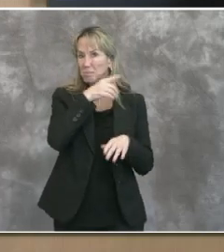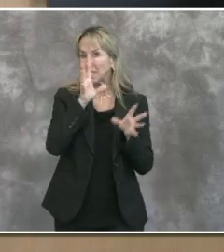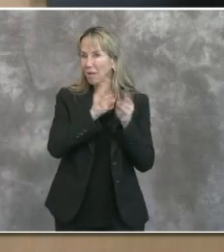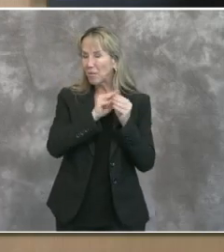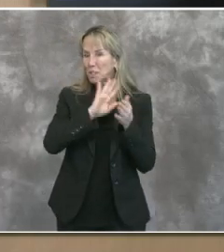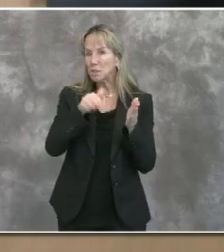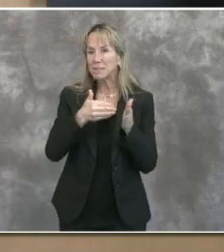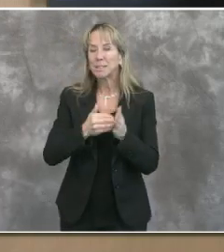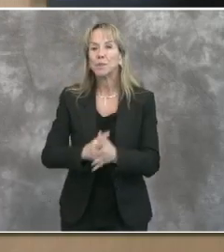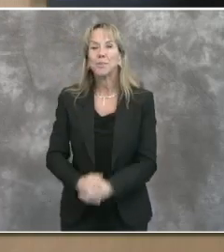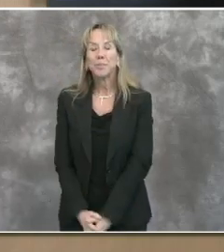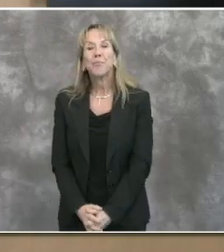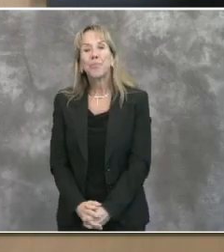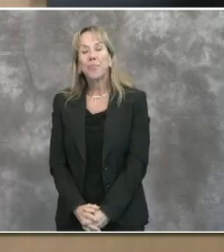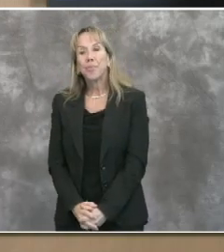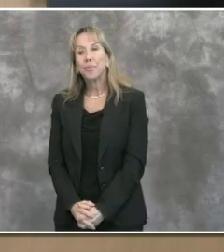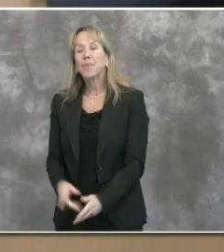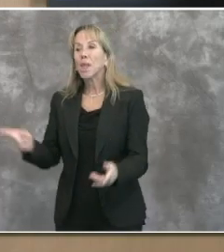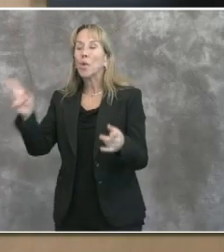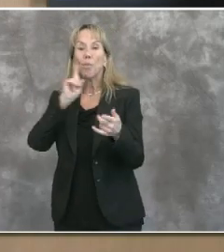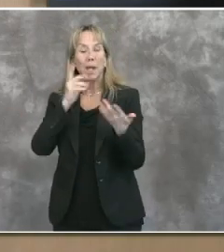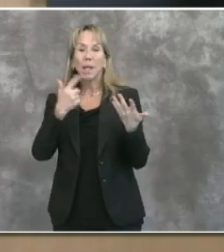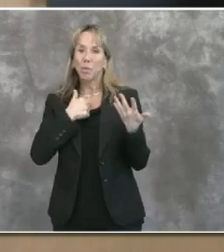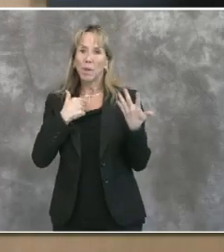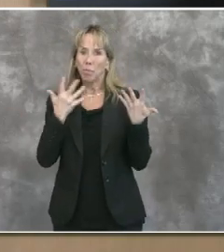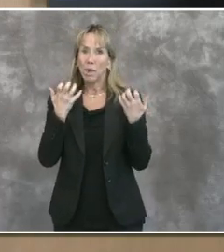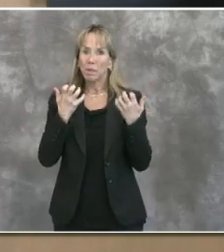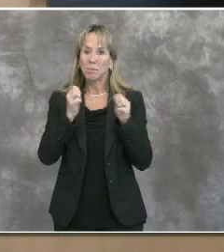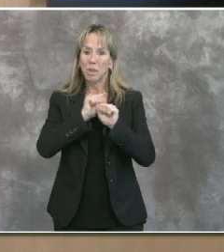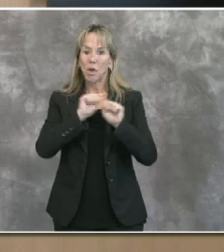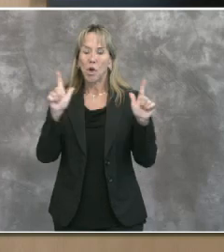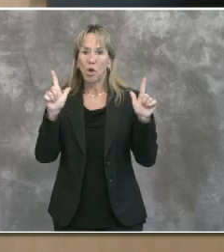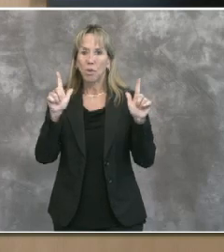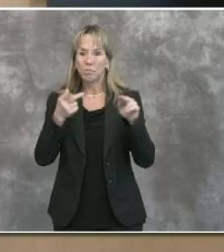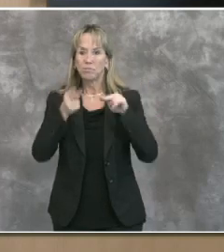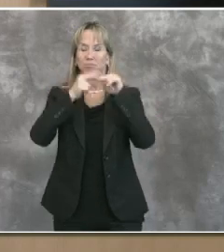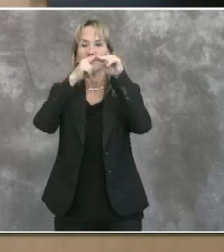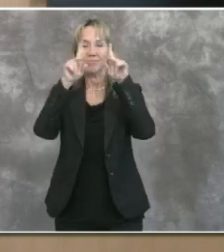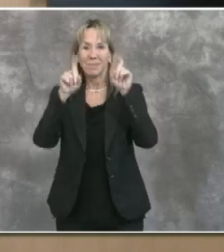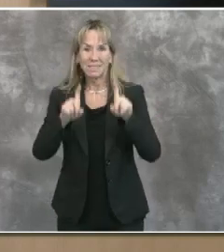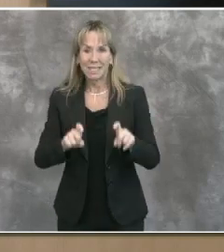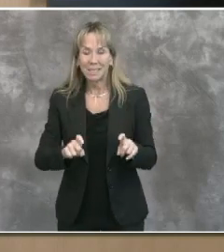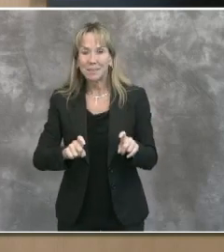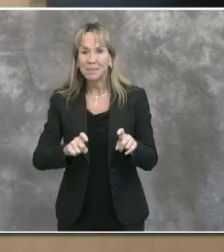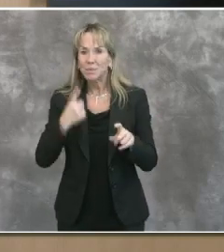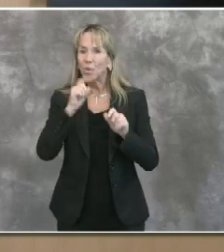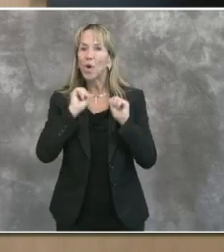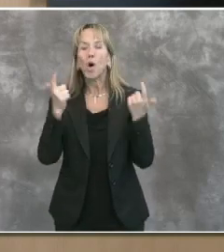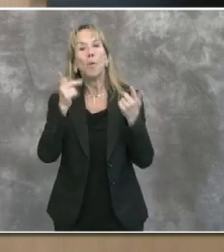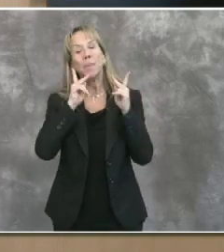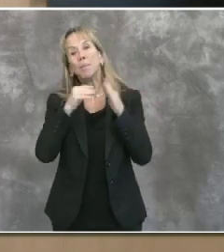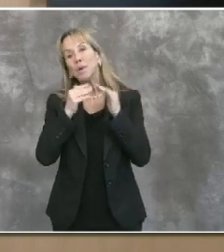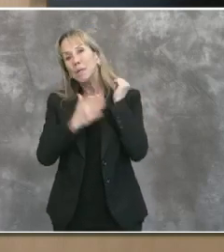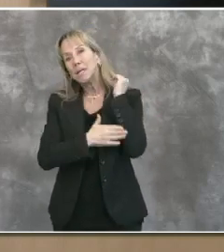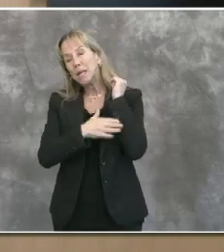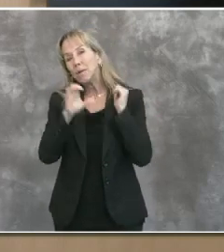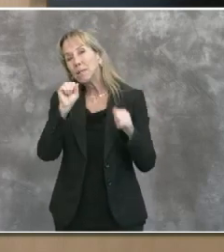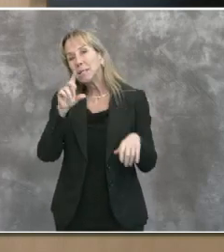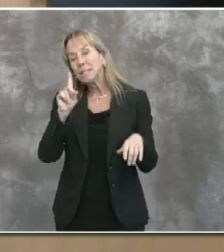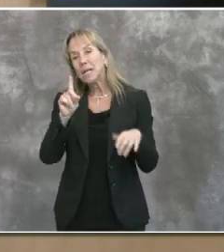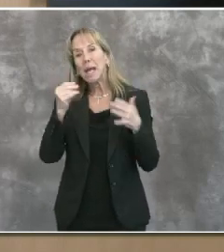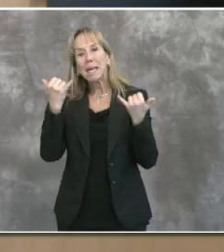increase testing for everyone. Obviously, we're concentrating now when there's limited testing on very